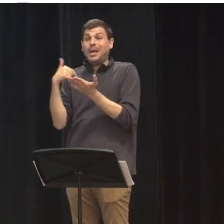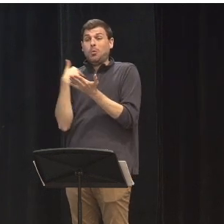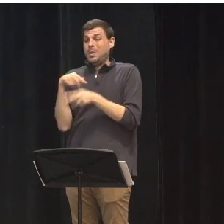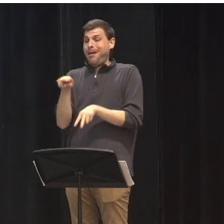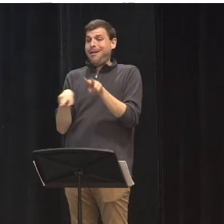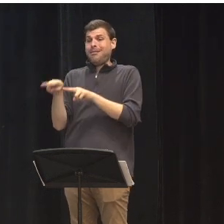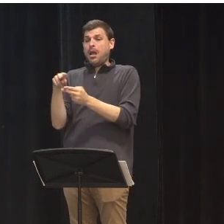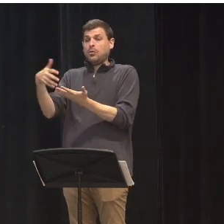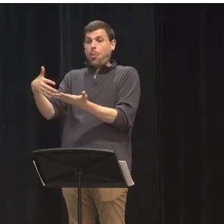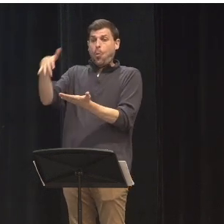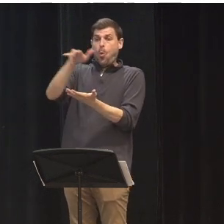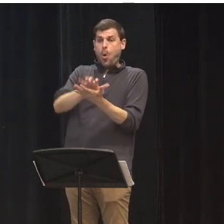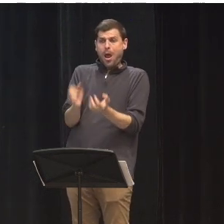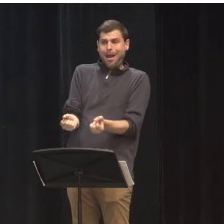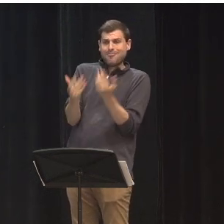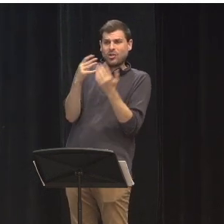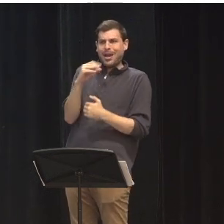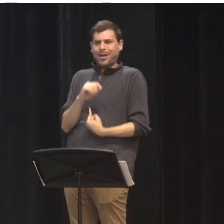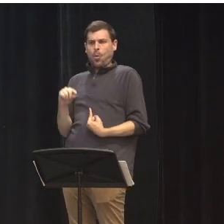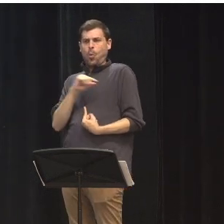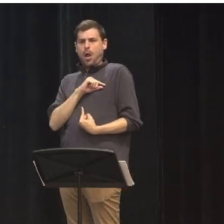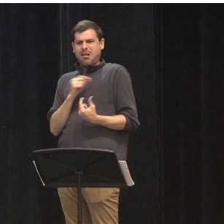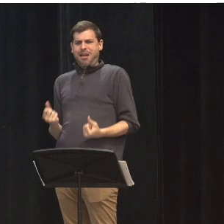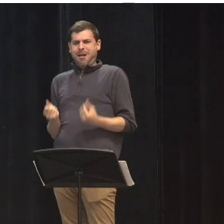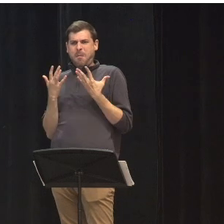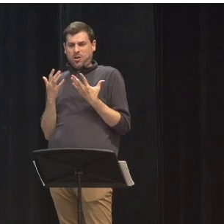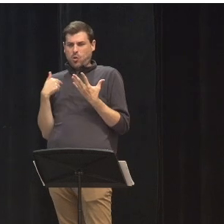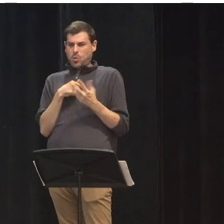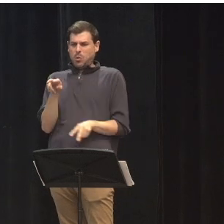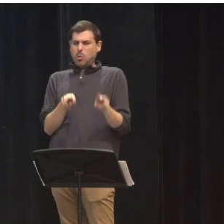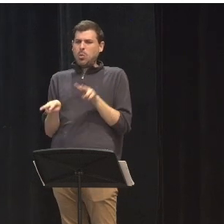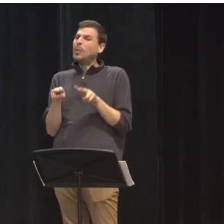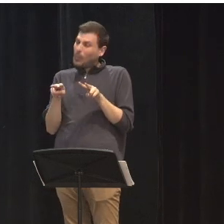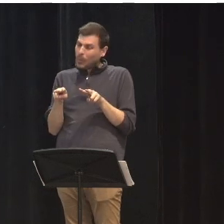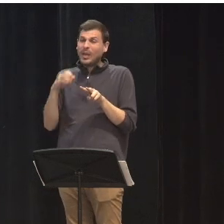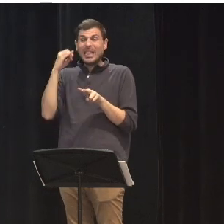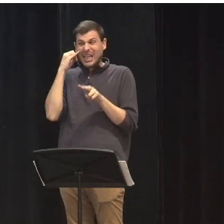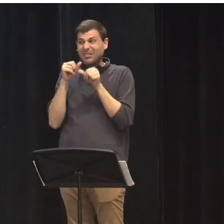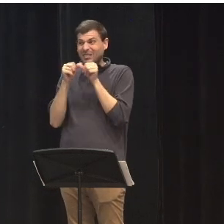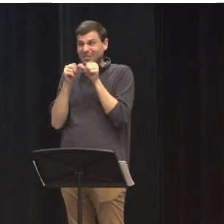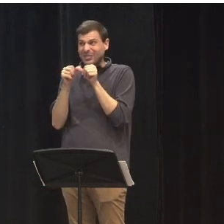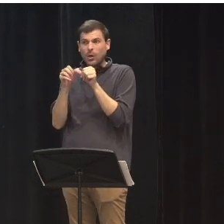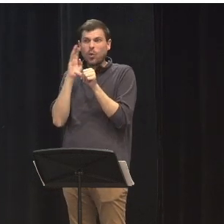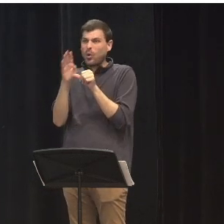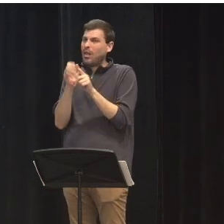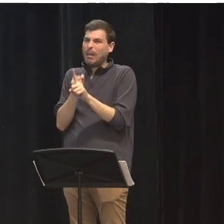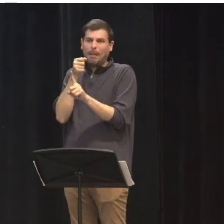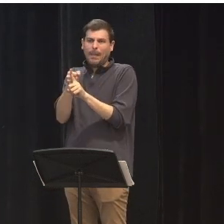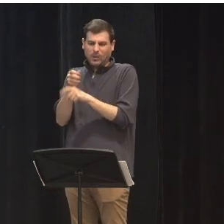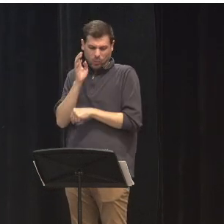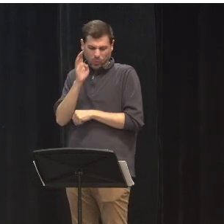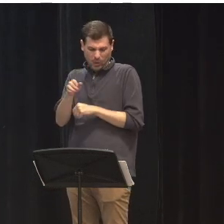quantitatively, there would be unavoidable temporary significant adverse impacts that would peak in 2028. I showed that